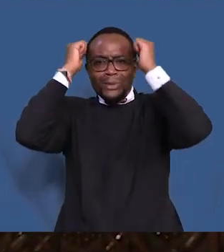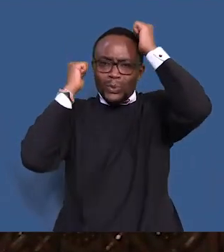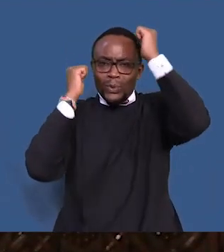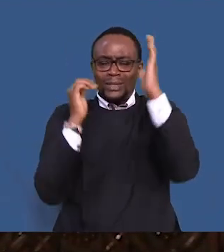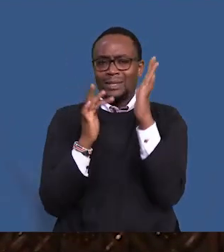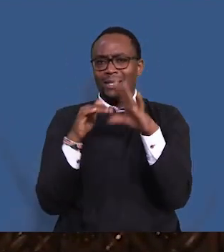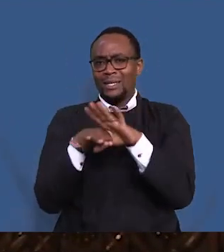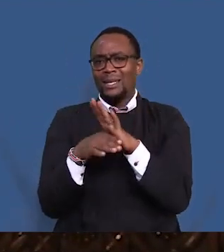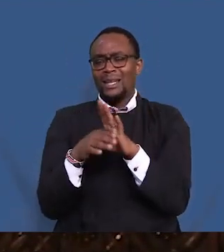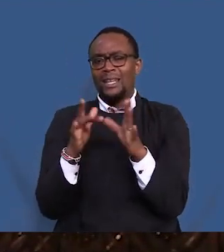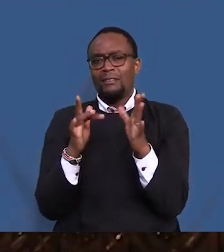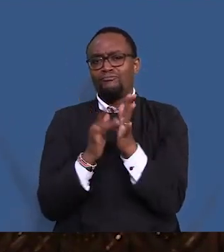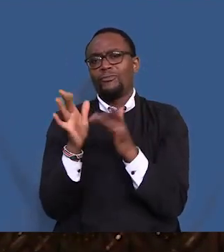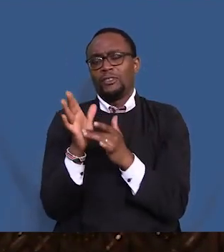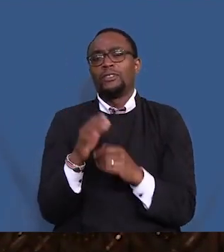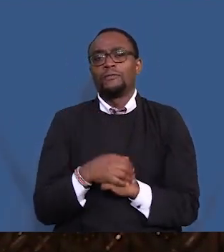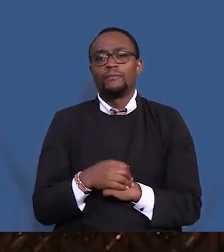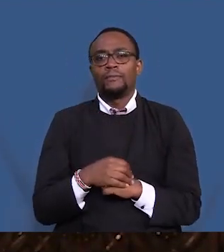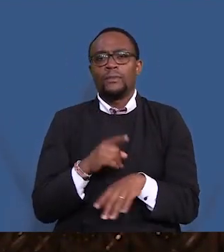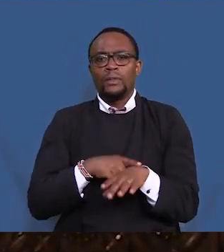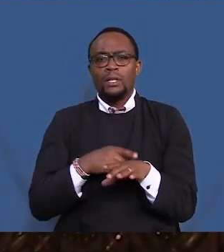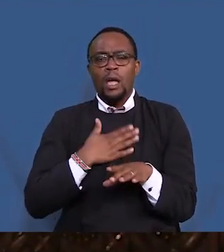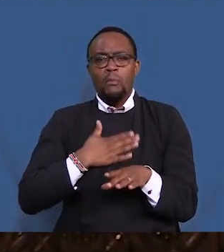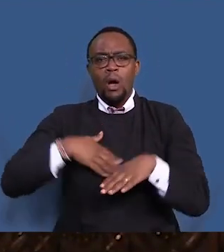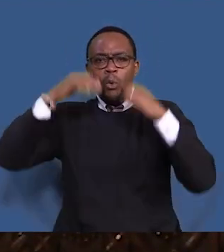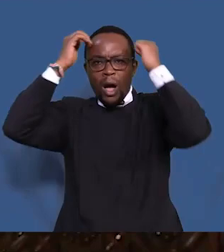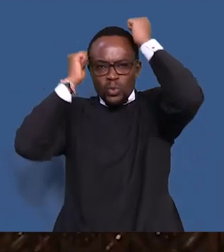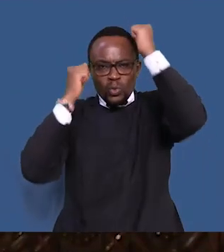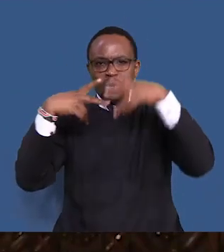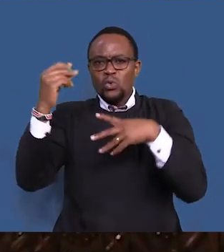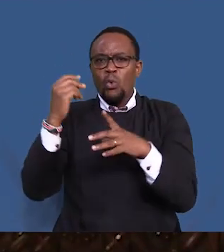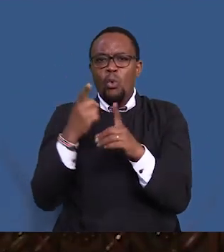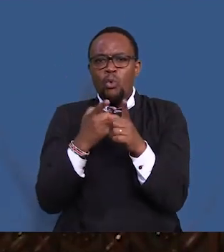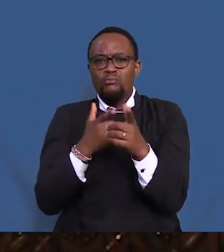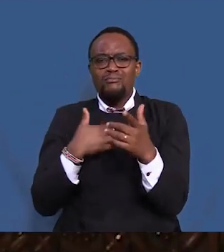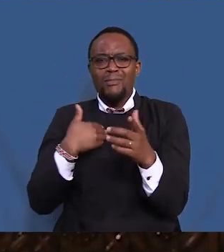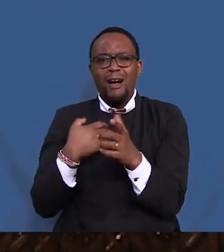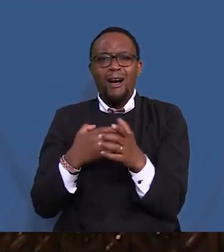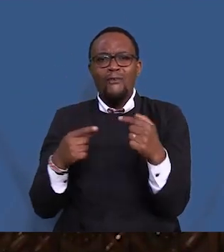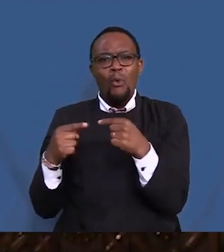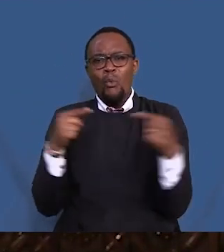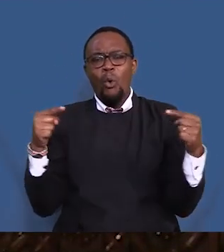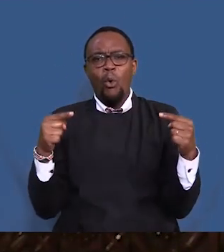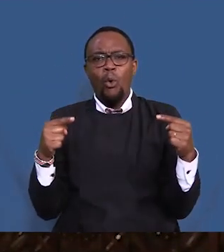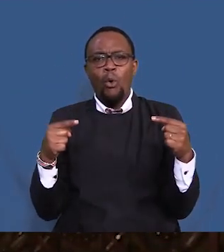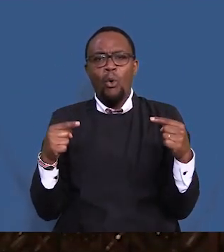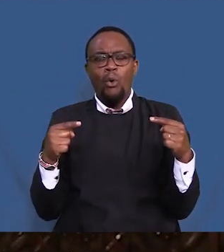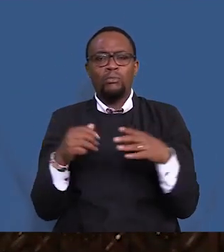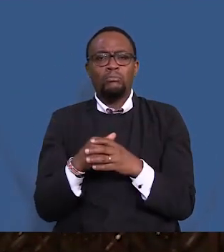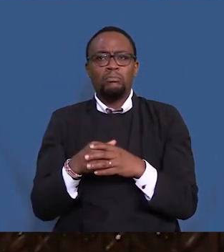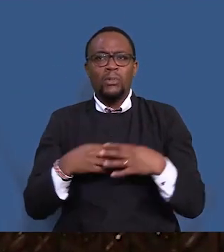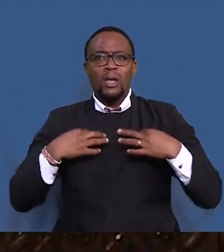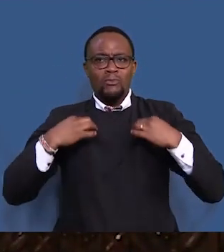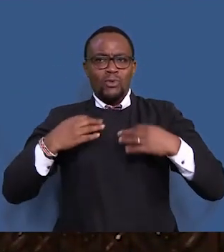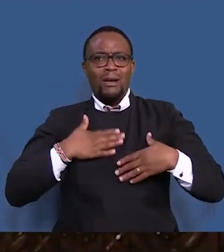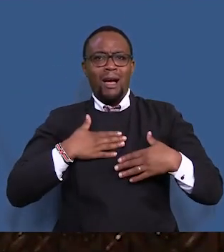of Christ. When our local soldiers go to war, in the uniform of these soldiers